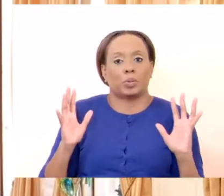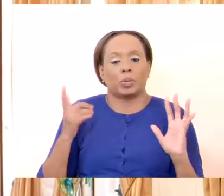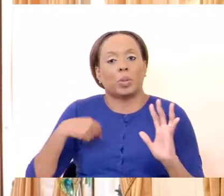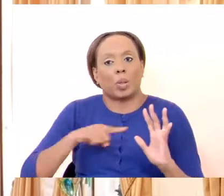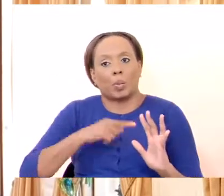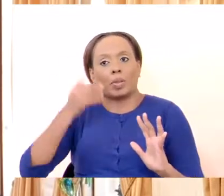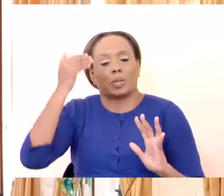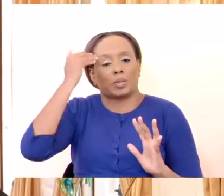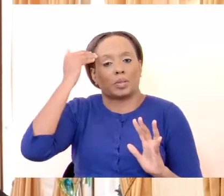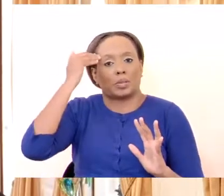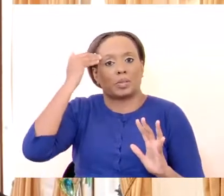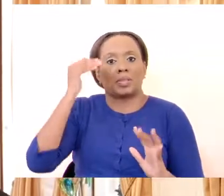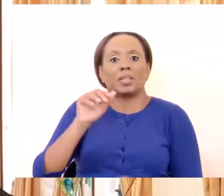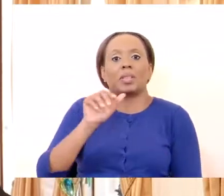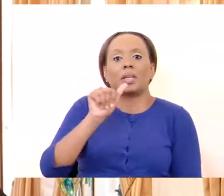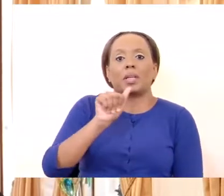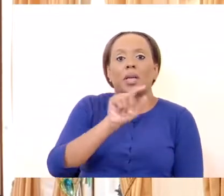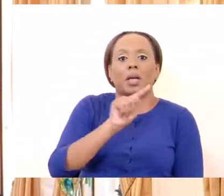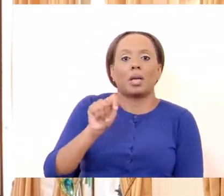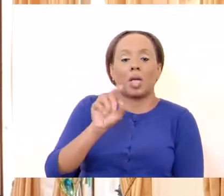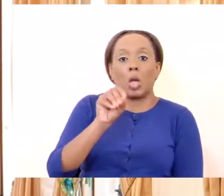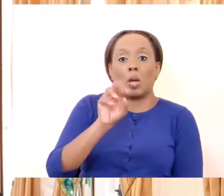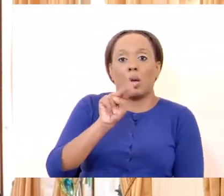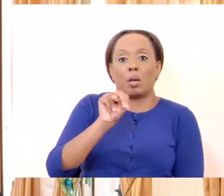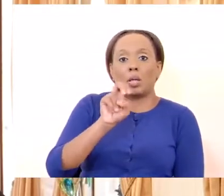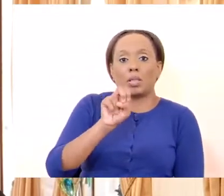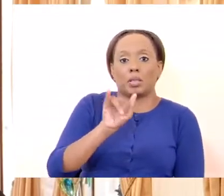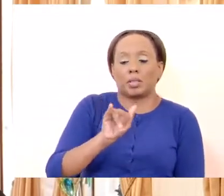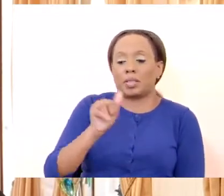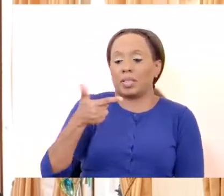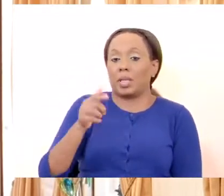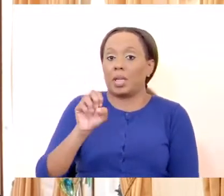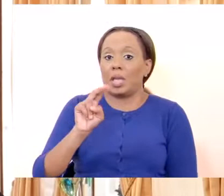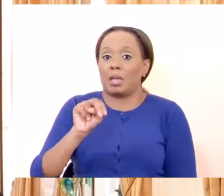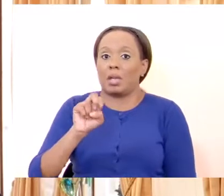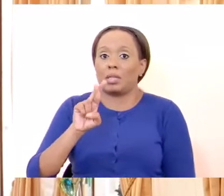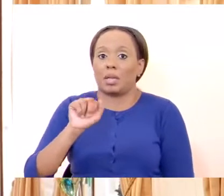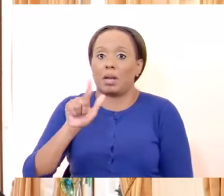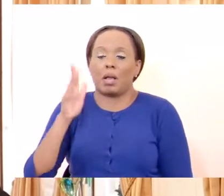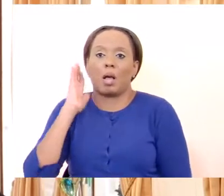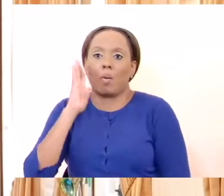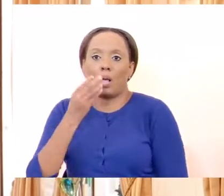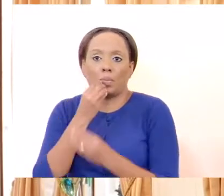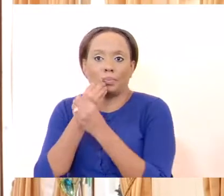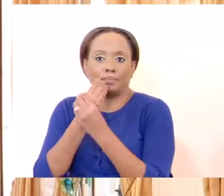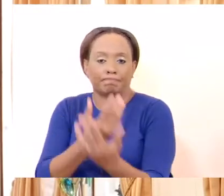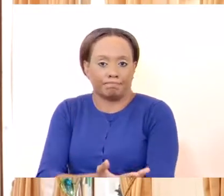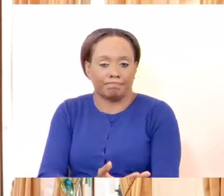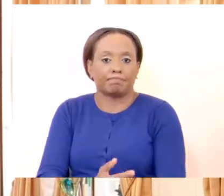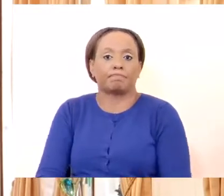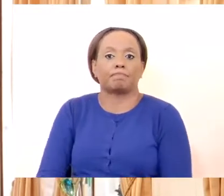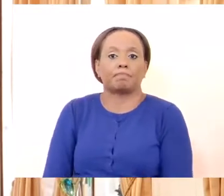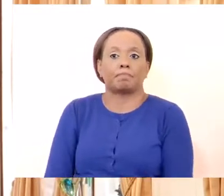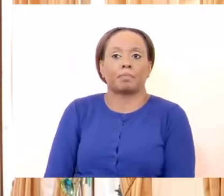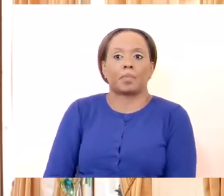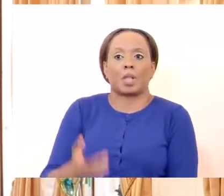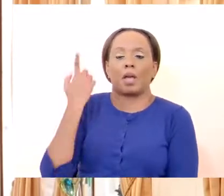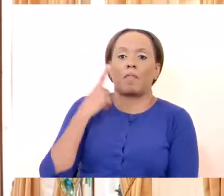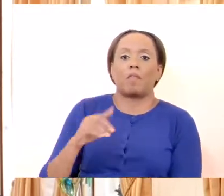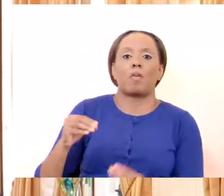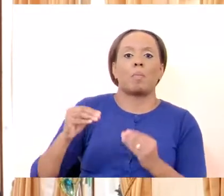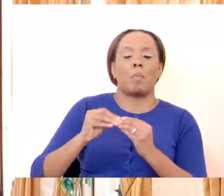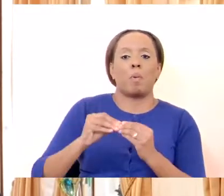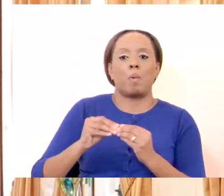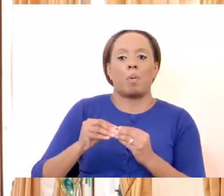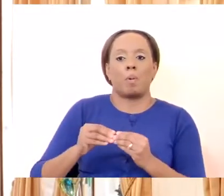that the Attorney General or further information will have to be given now to give flesh to the